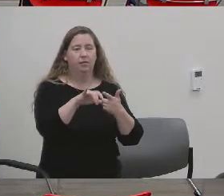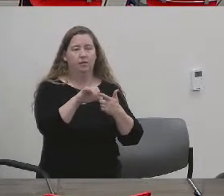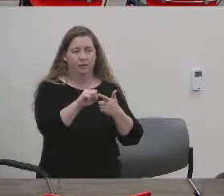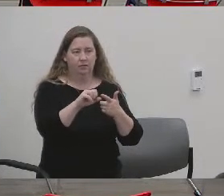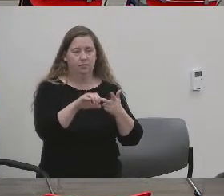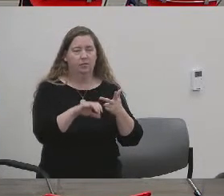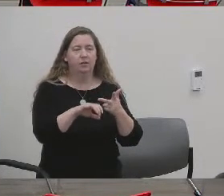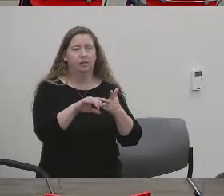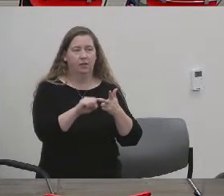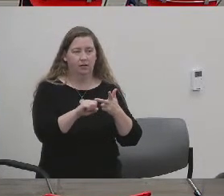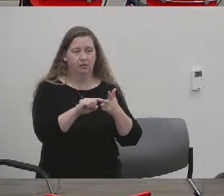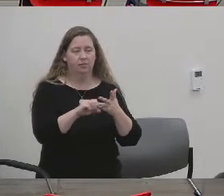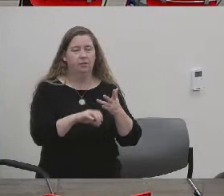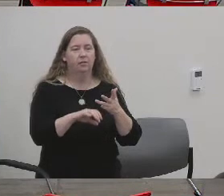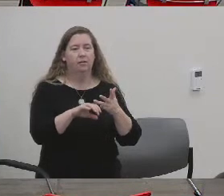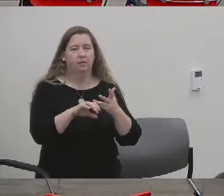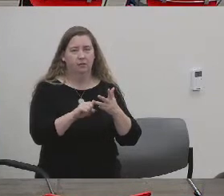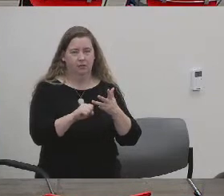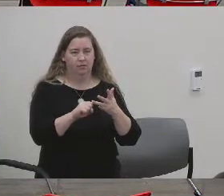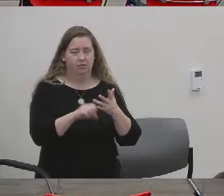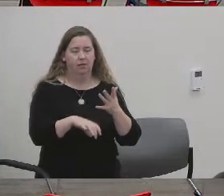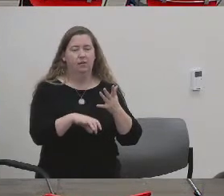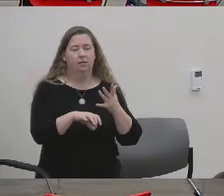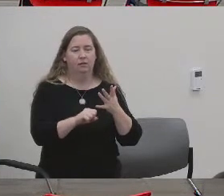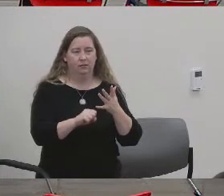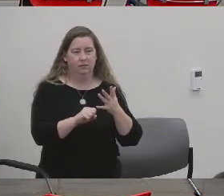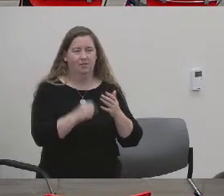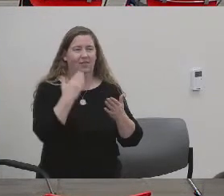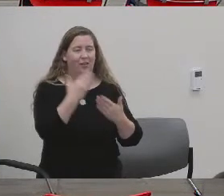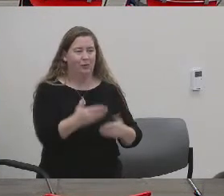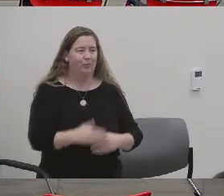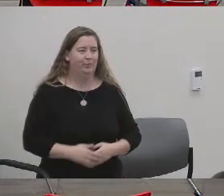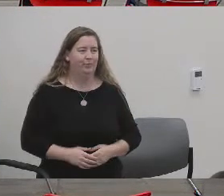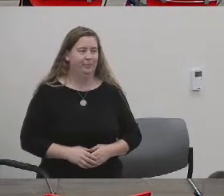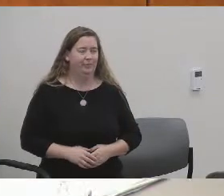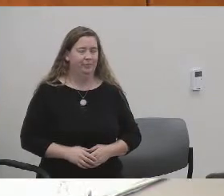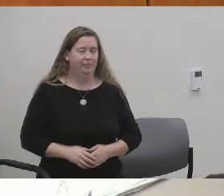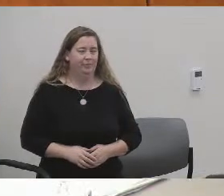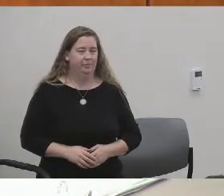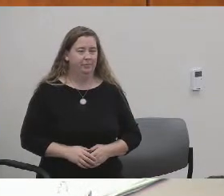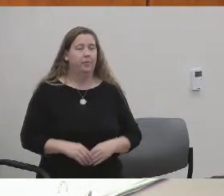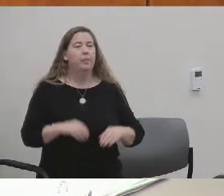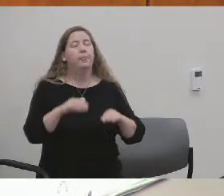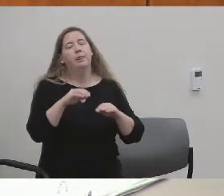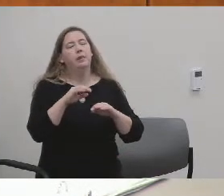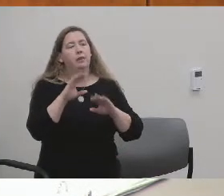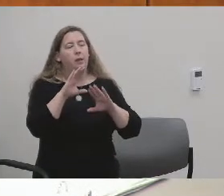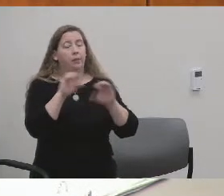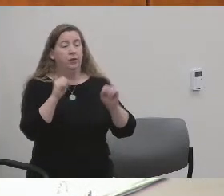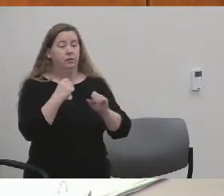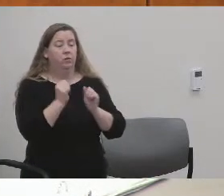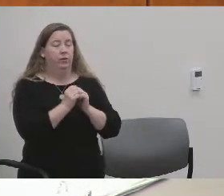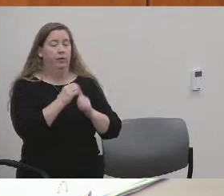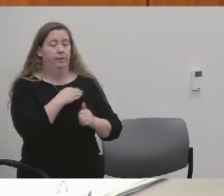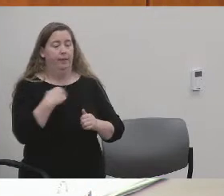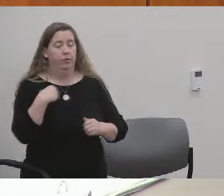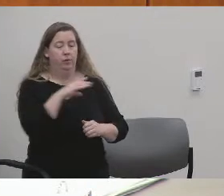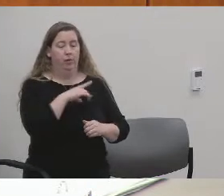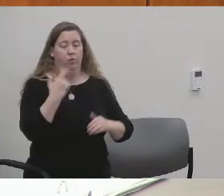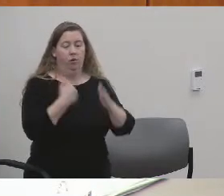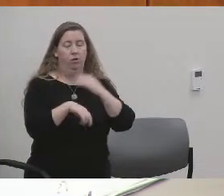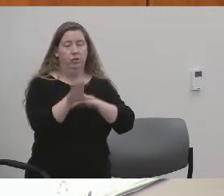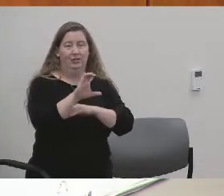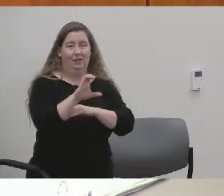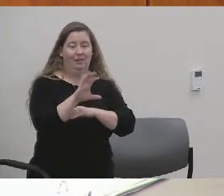Yes. Mrs. Brady? Yes. Mrs. Chestnut? Yes. Mr. Ham? Yes, thank you. President Ham, members of the board, under item